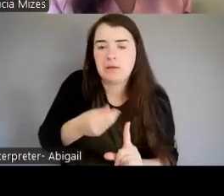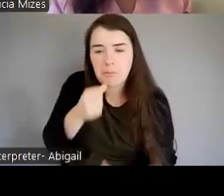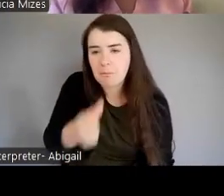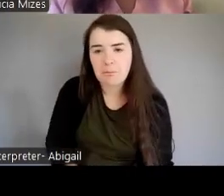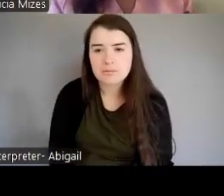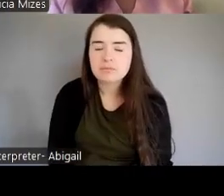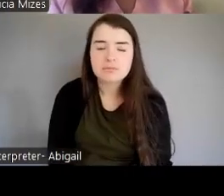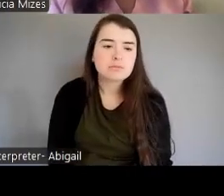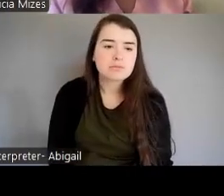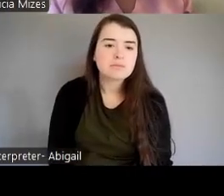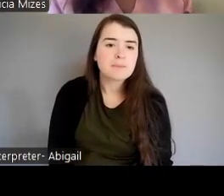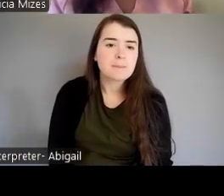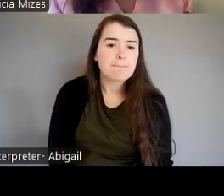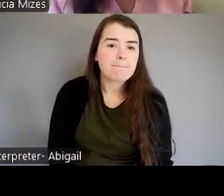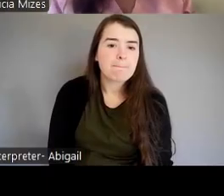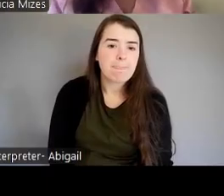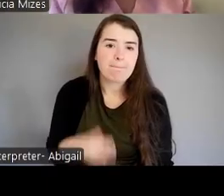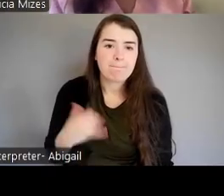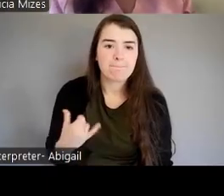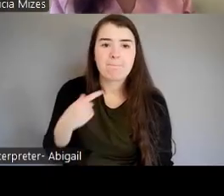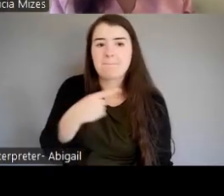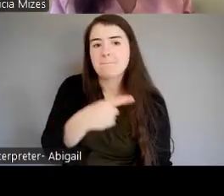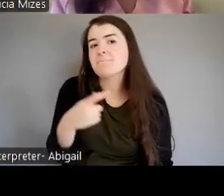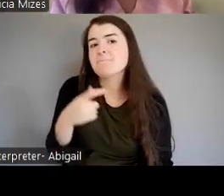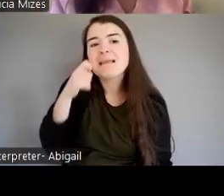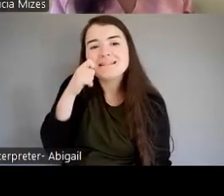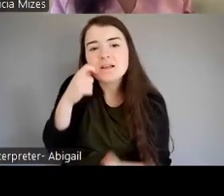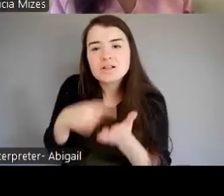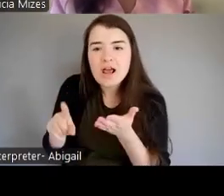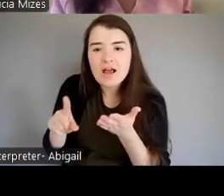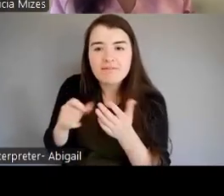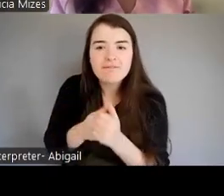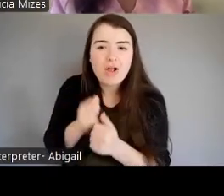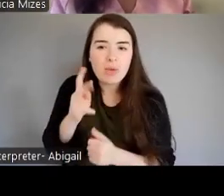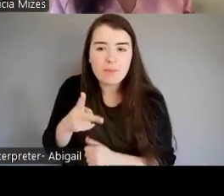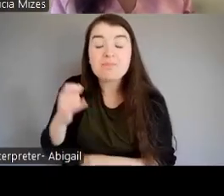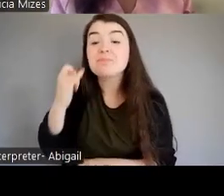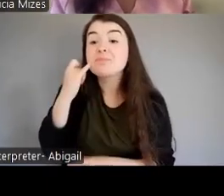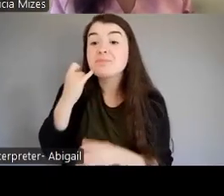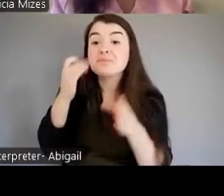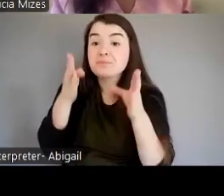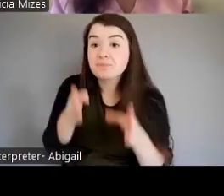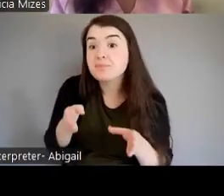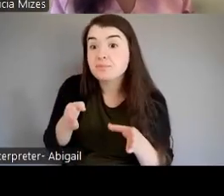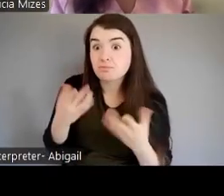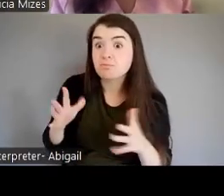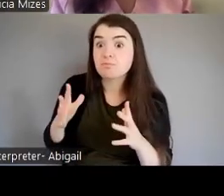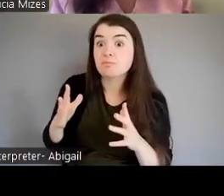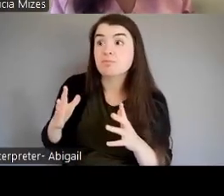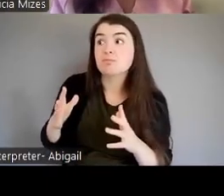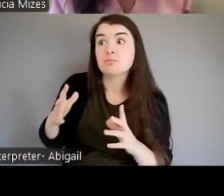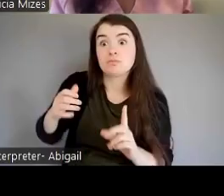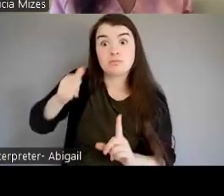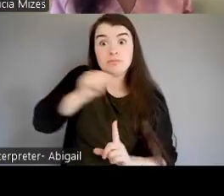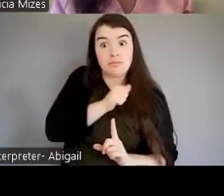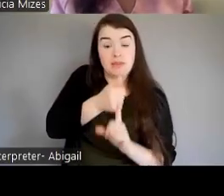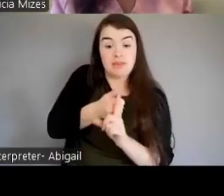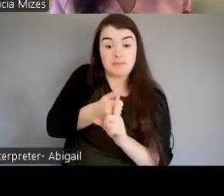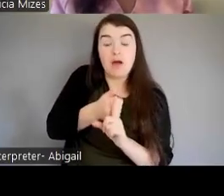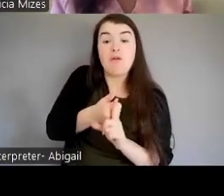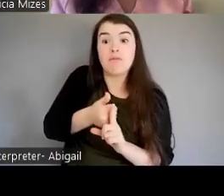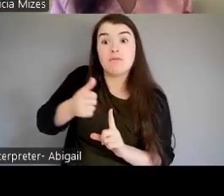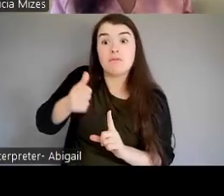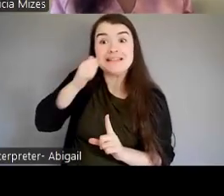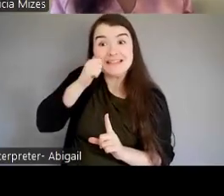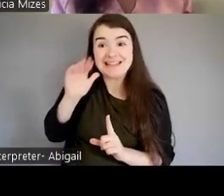next slide. So I wanted to go over skin check follow-ups if someone has had a history of skin cancer personally. So if someone has